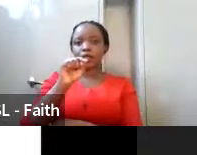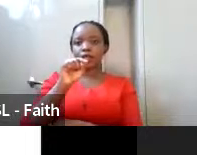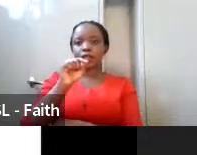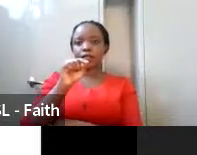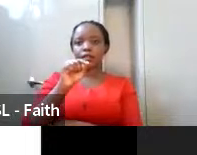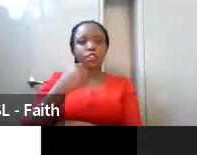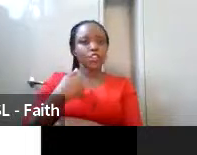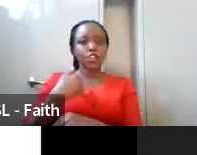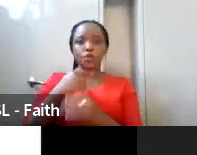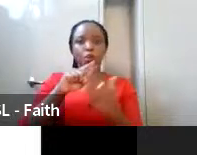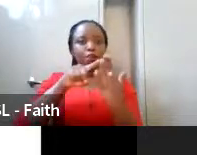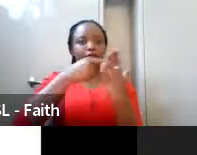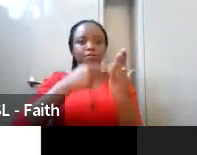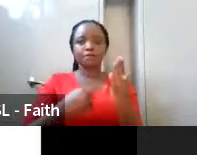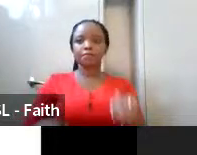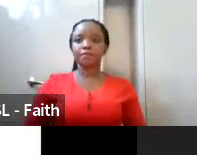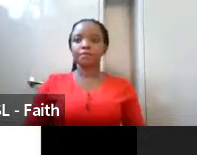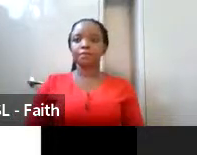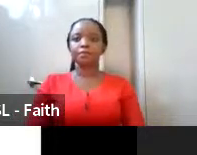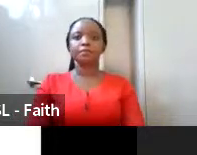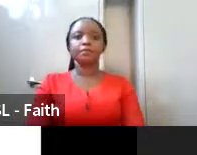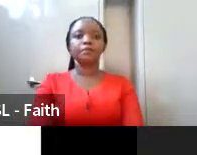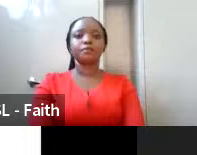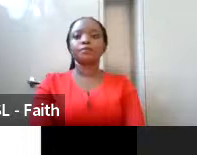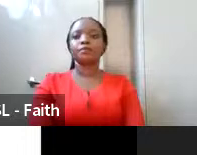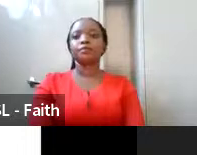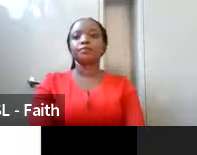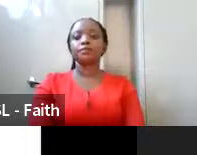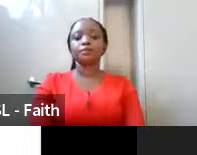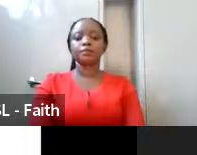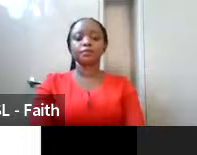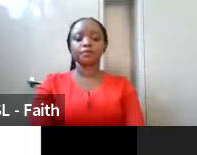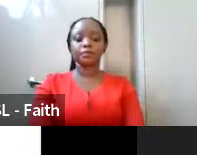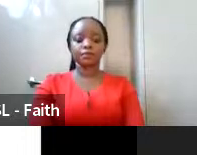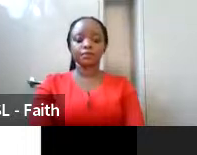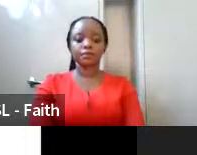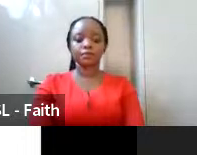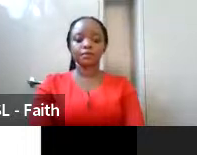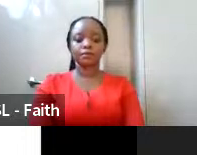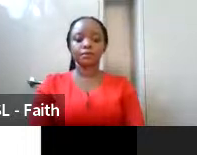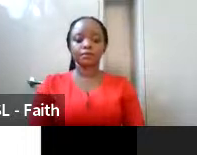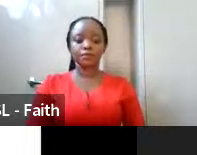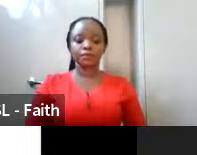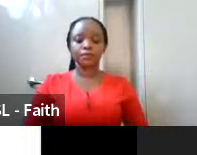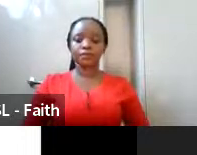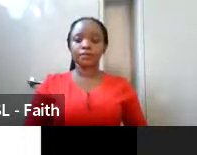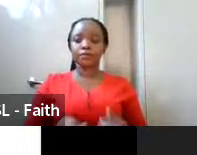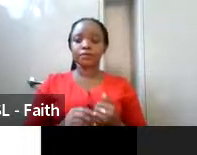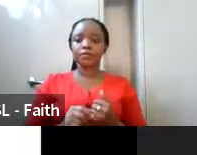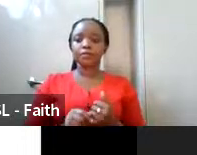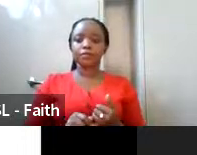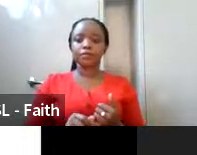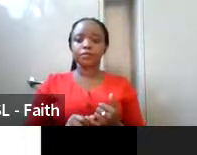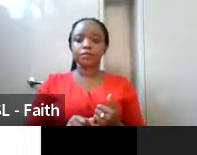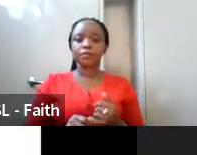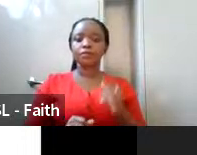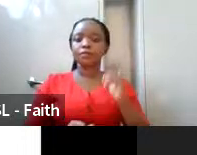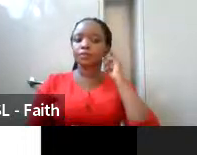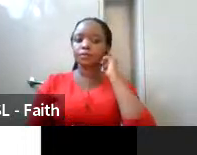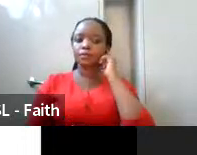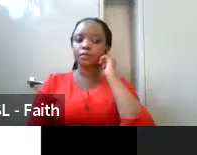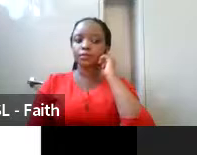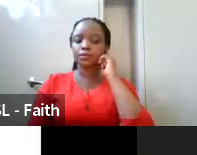have any discrepancies? Yes, you are that are coming up. breaking. The audio is a bit breaking on your side, so you